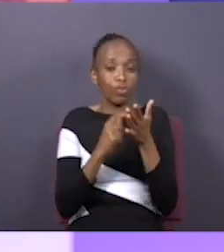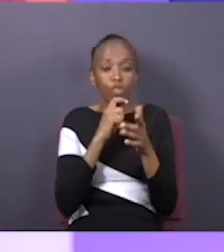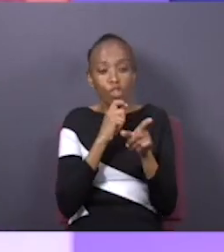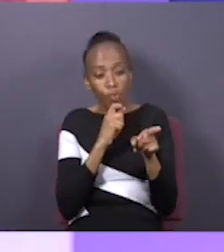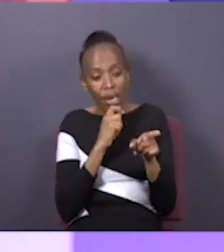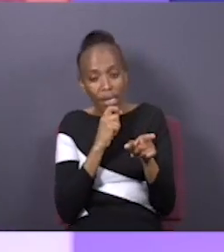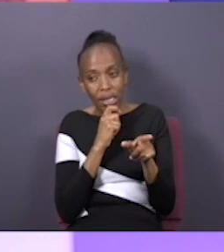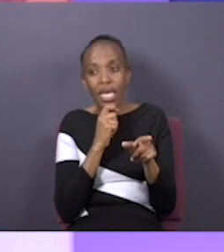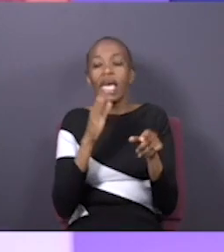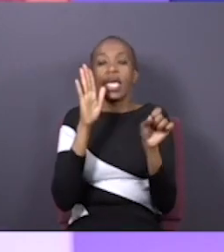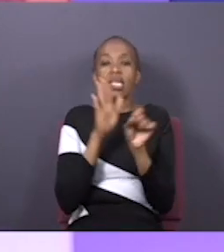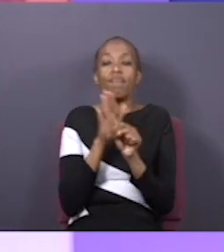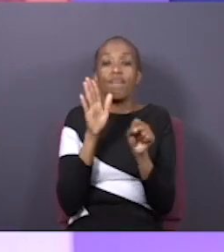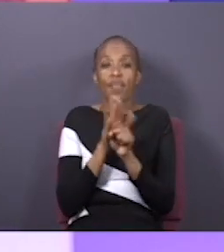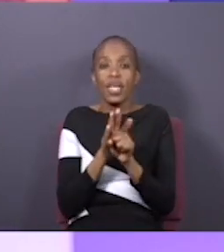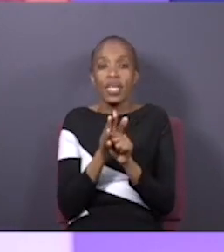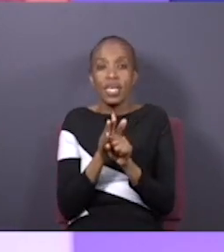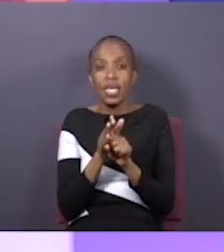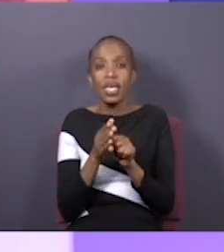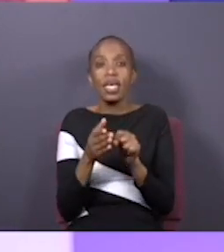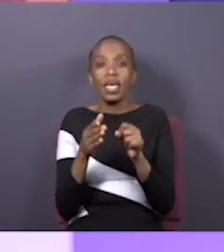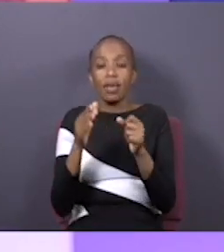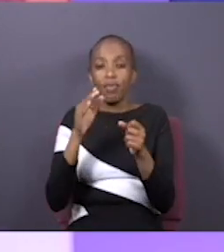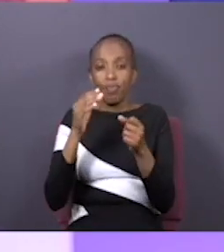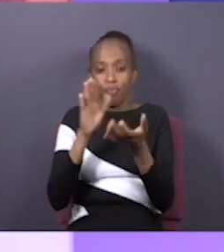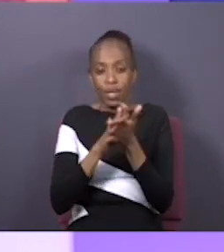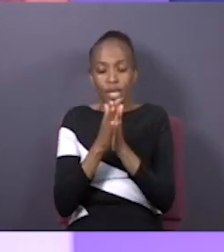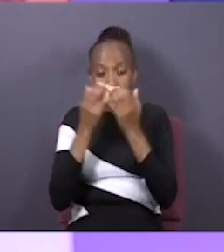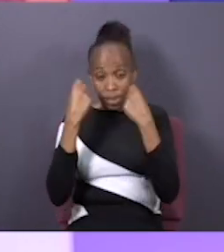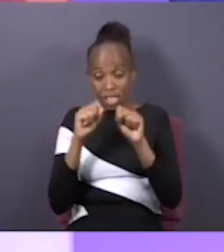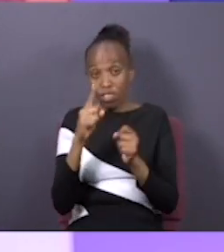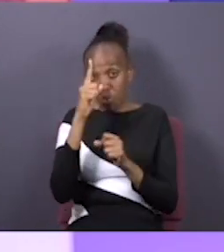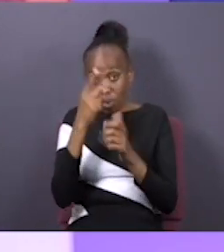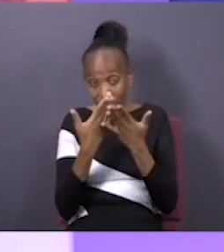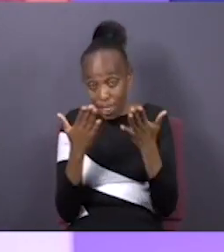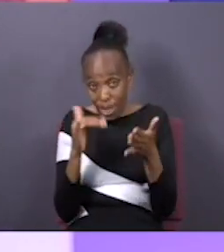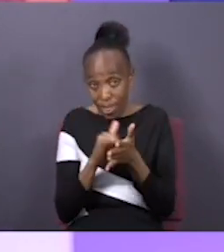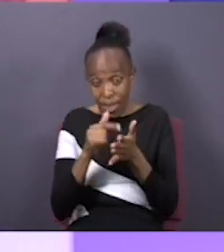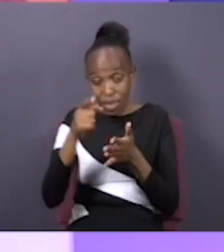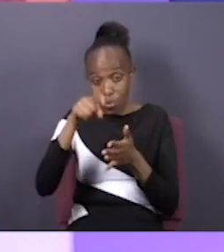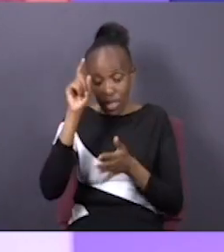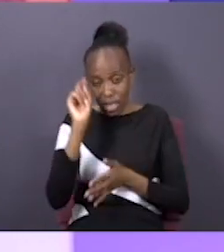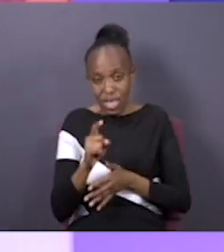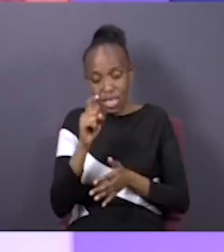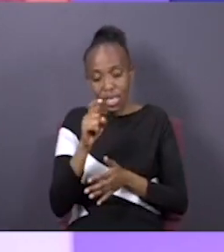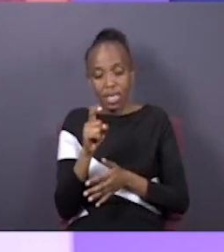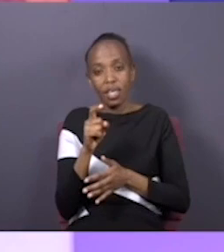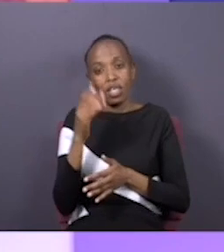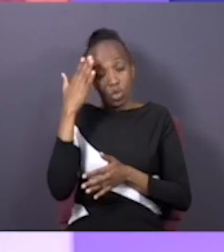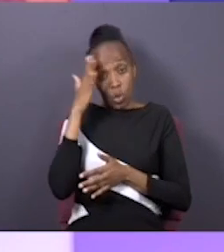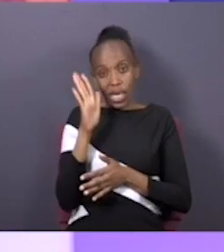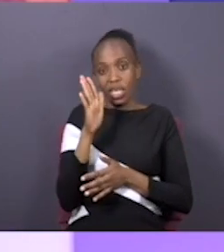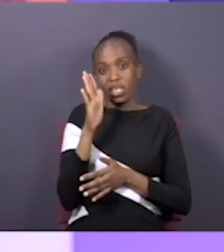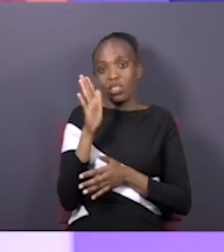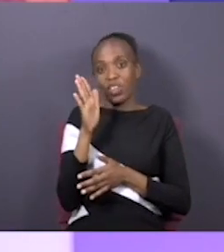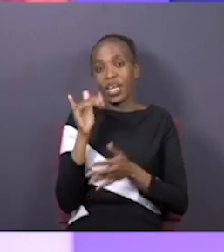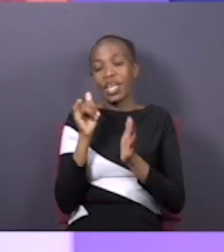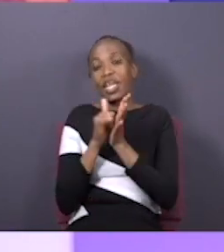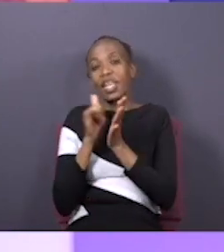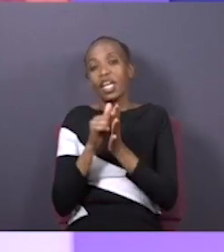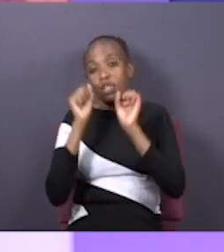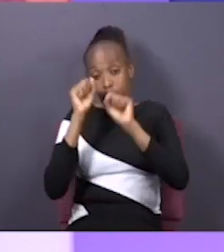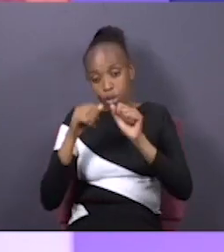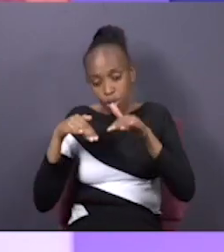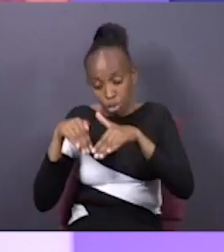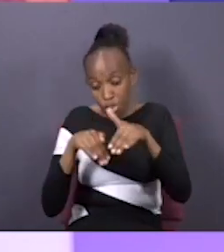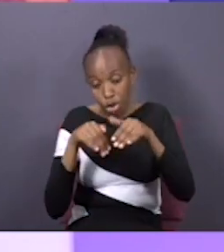this man, and many came to faith. One thing that we need to identify, that we